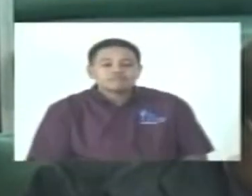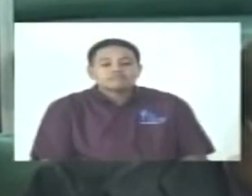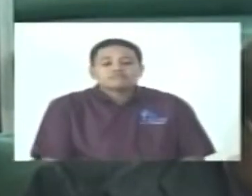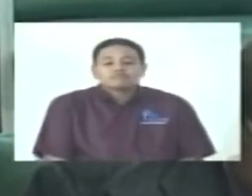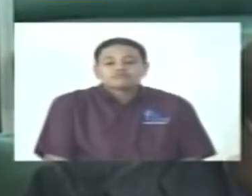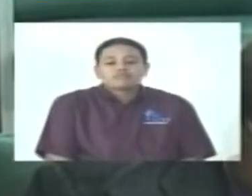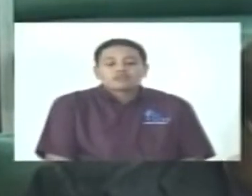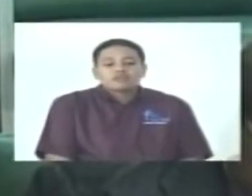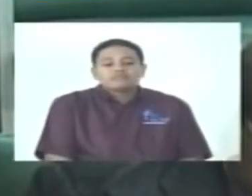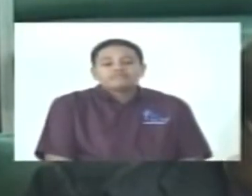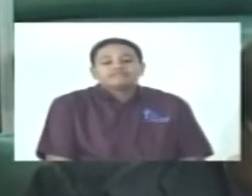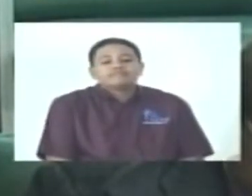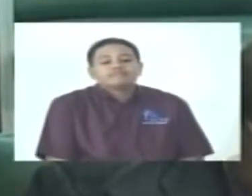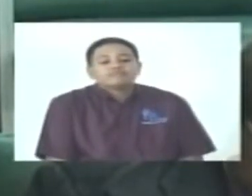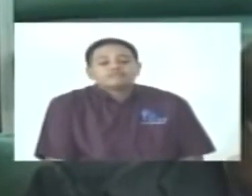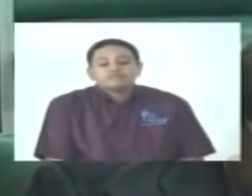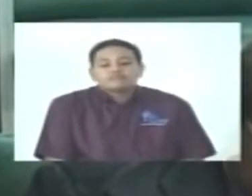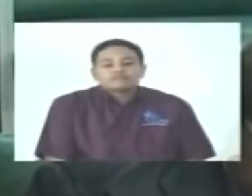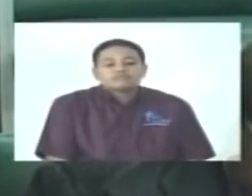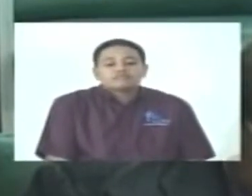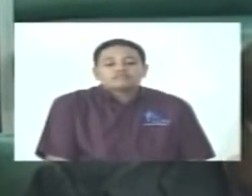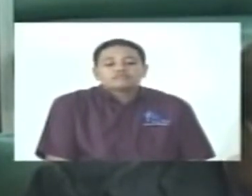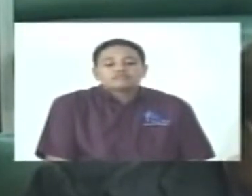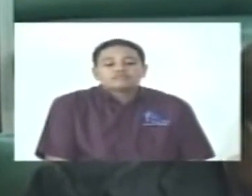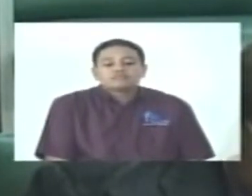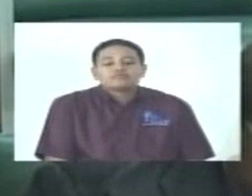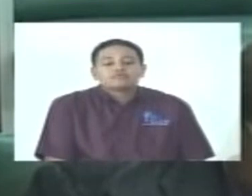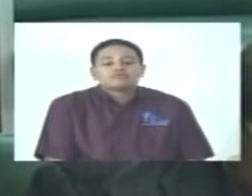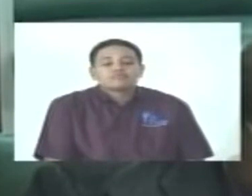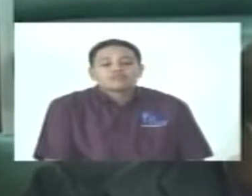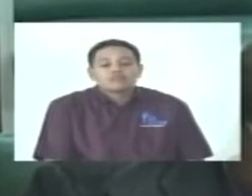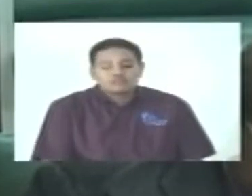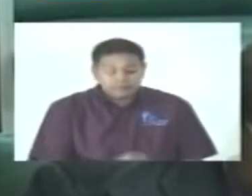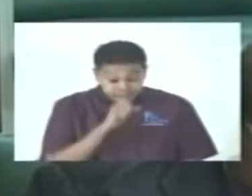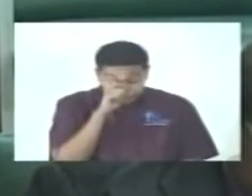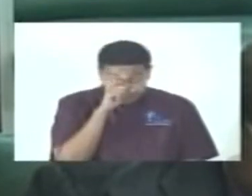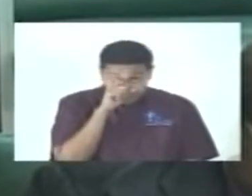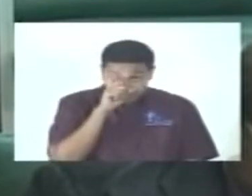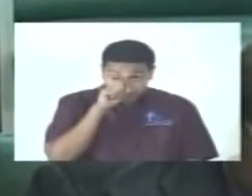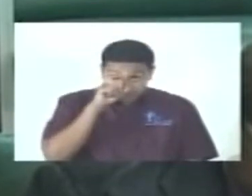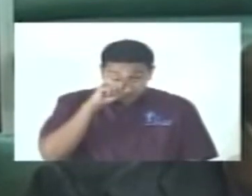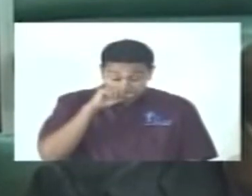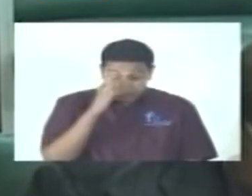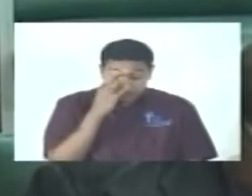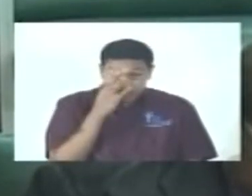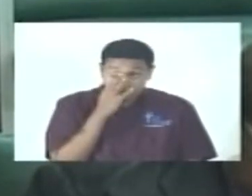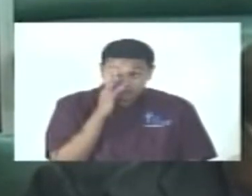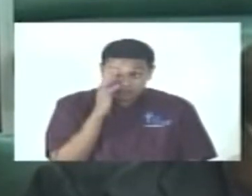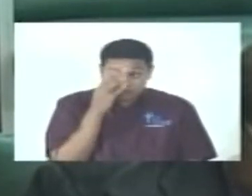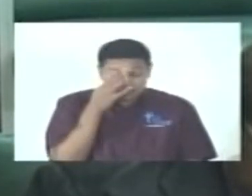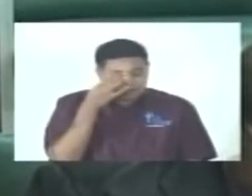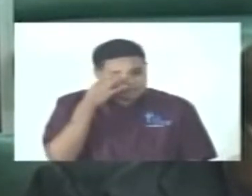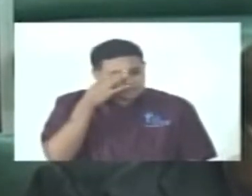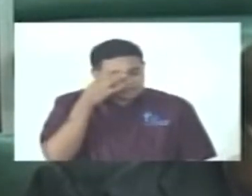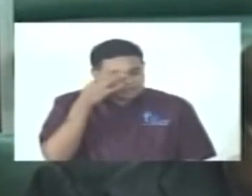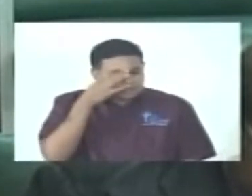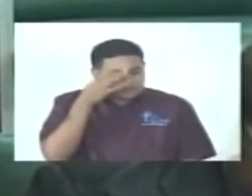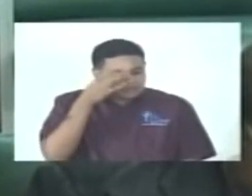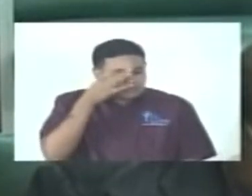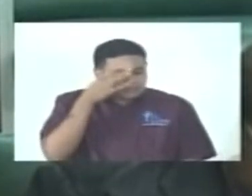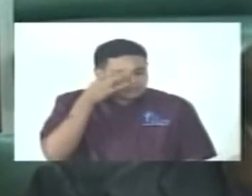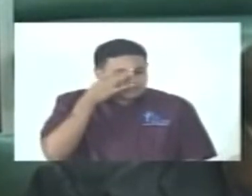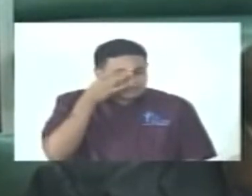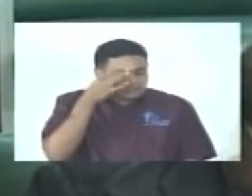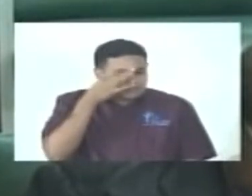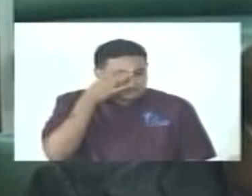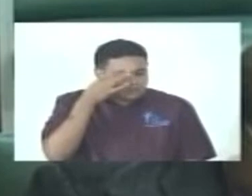So Mr. President, I will make one further observation. Because since I was a member of